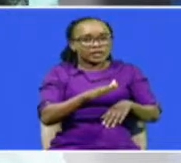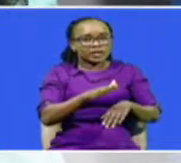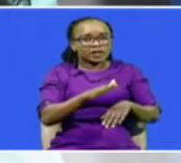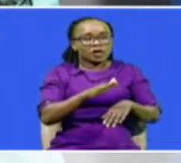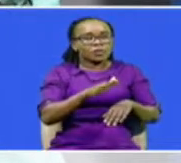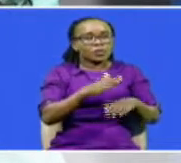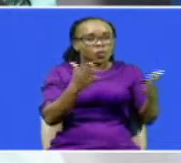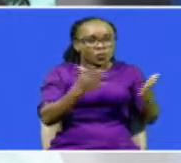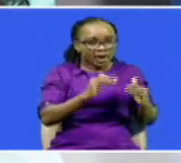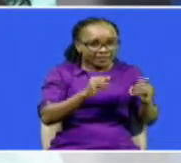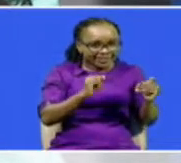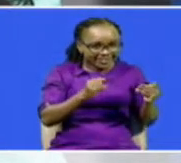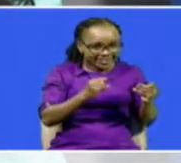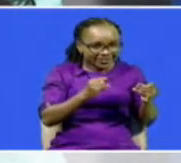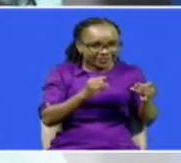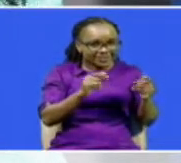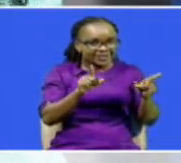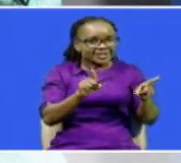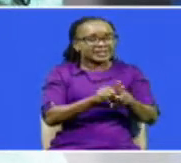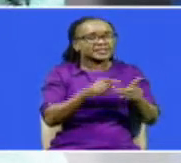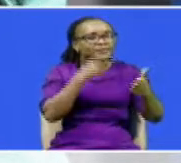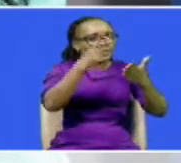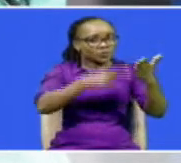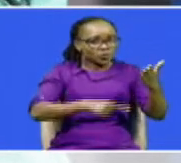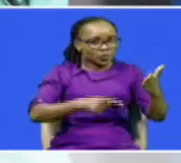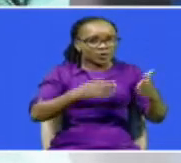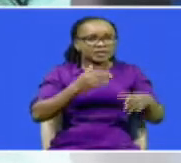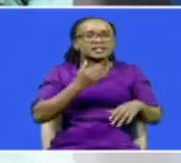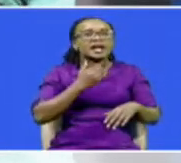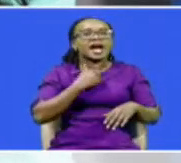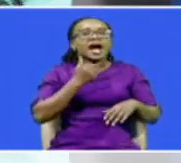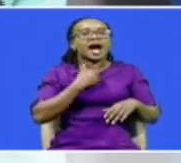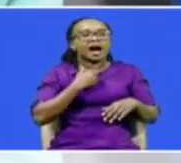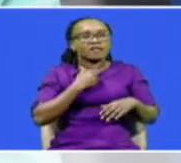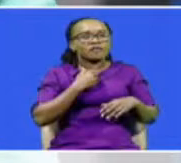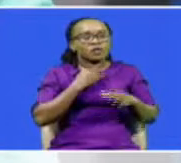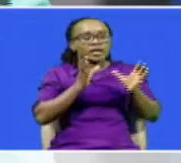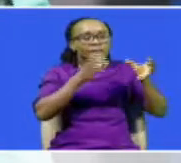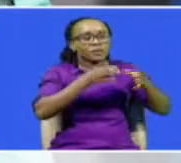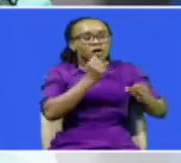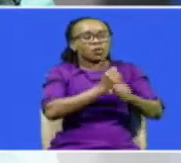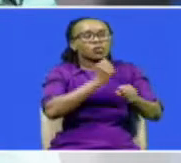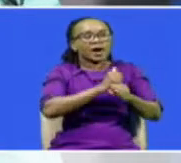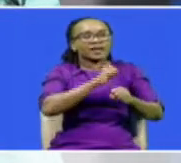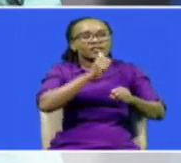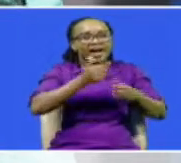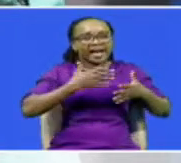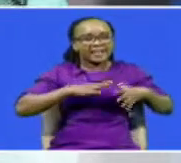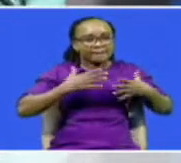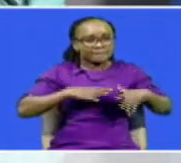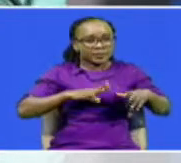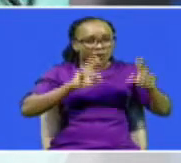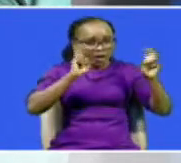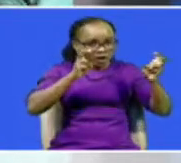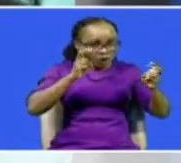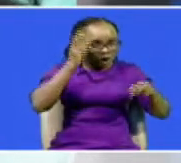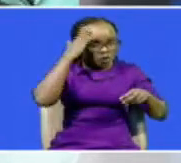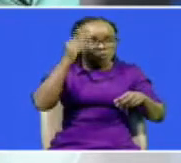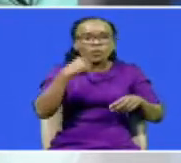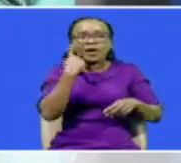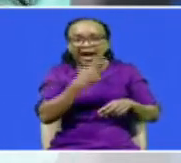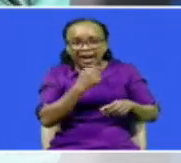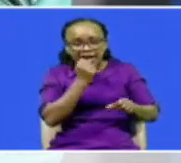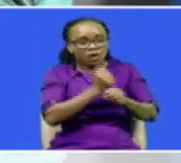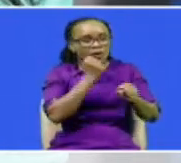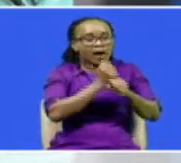News with my colleague Dibala Inea, and he said, I have moles in my party who are working for other people. I quote, I know who they are. I have